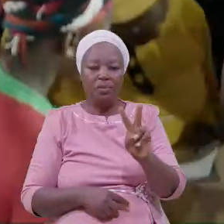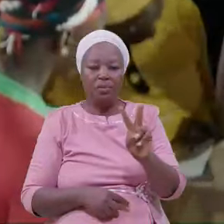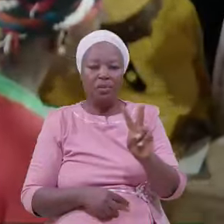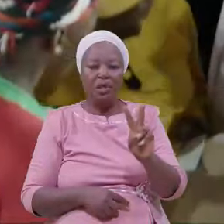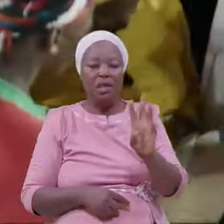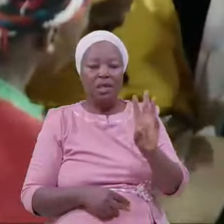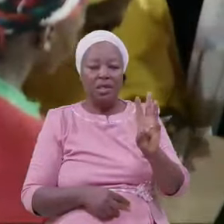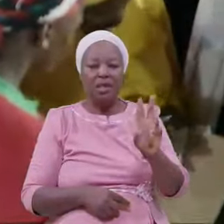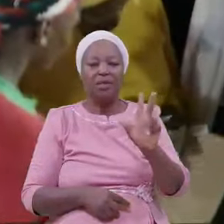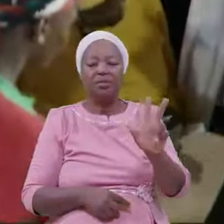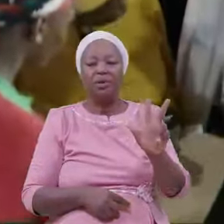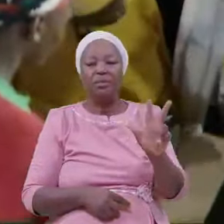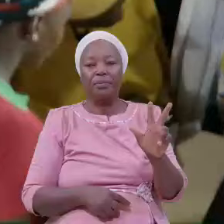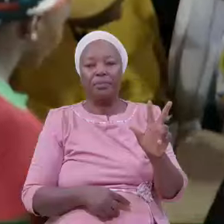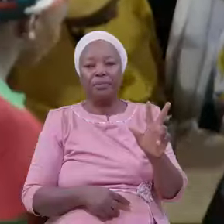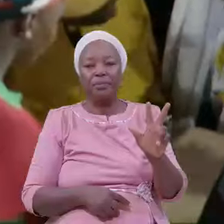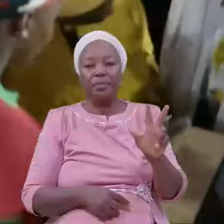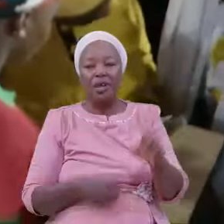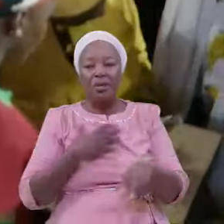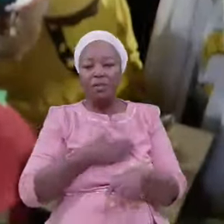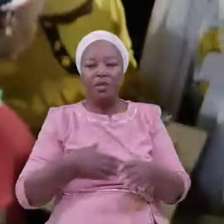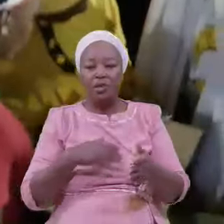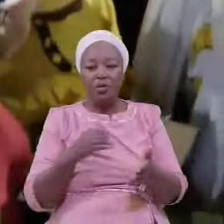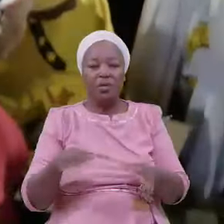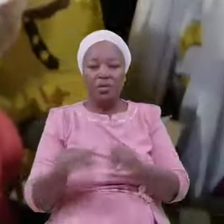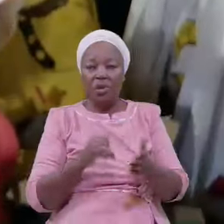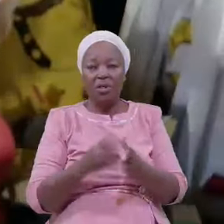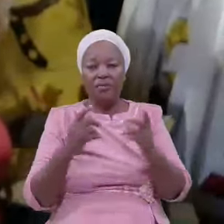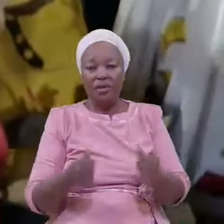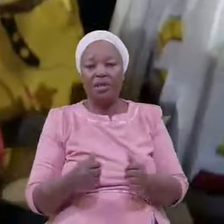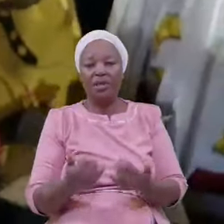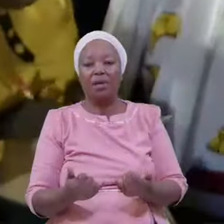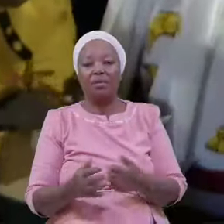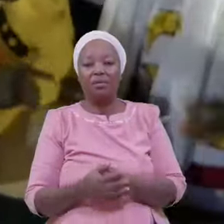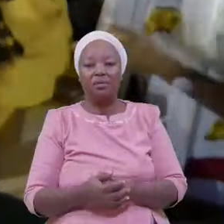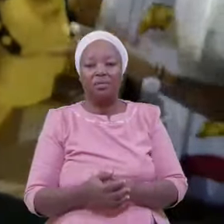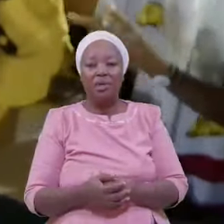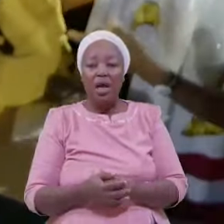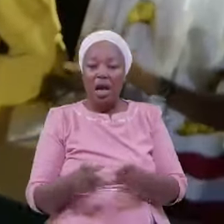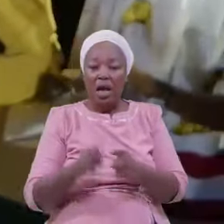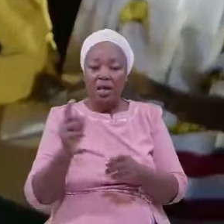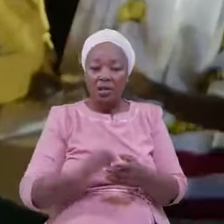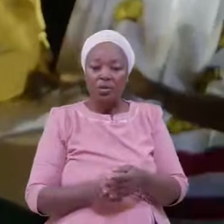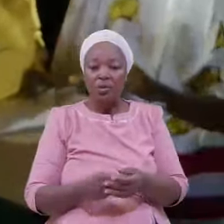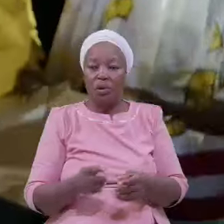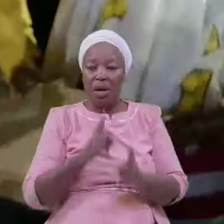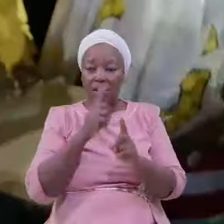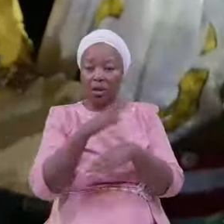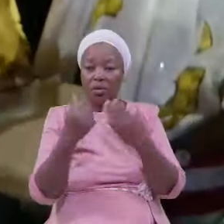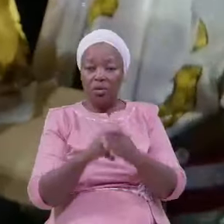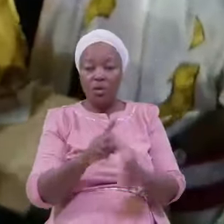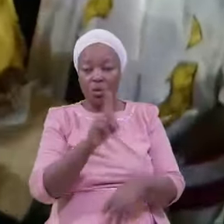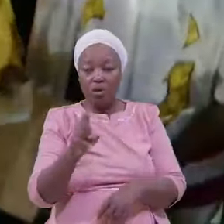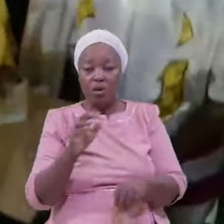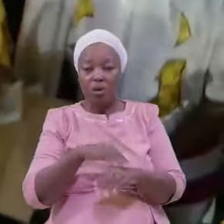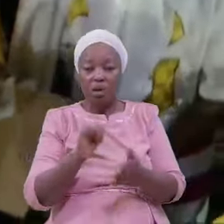+234 915 444 9263. Please do that very well. As you fill all the information, both here in the Alpha